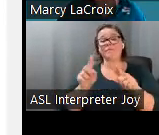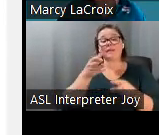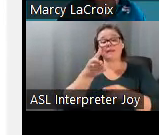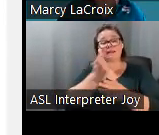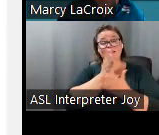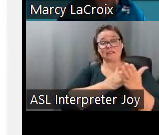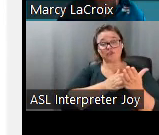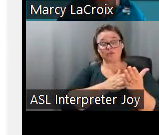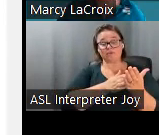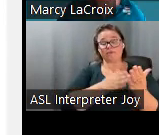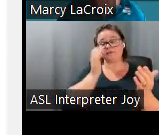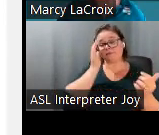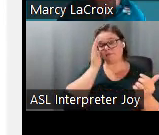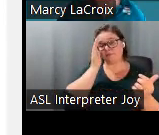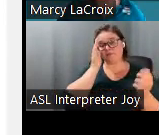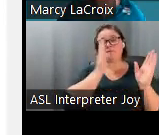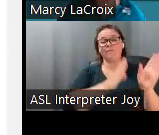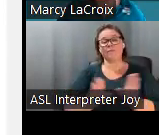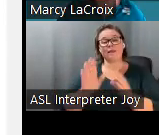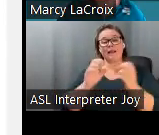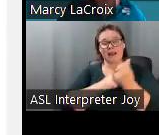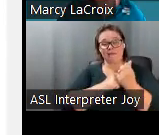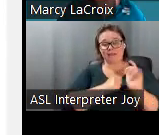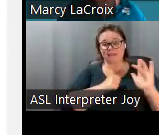section, in planning and advocacy,